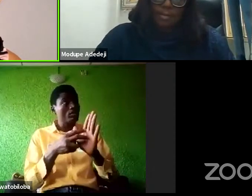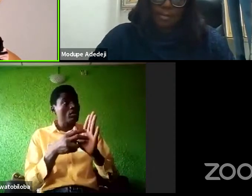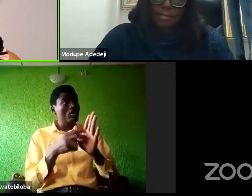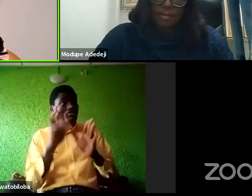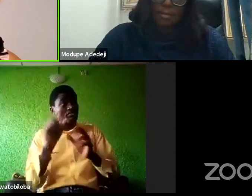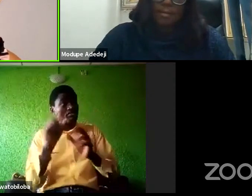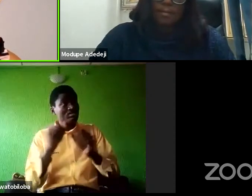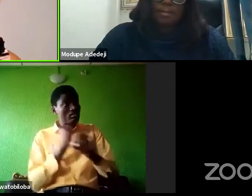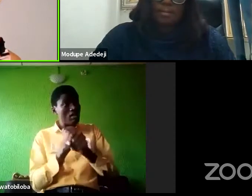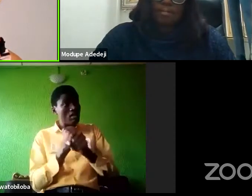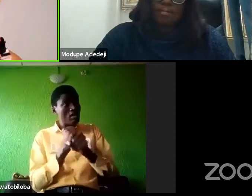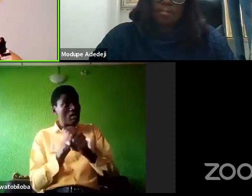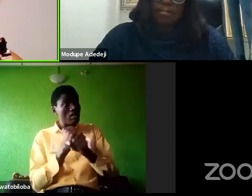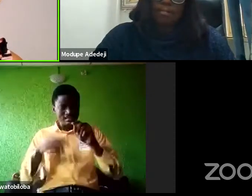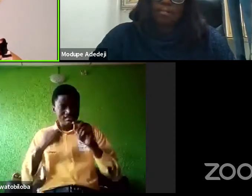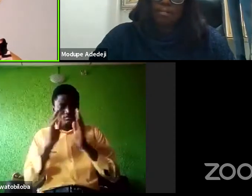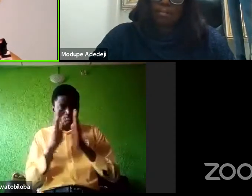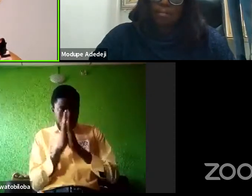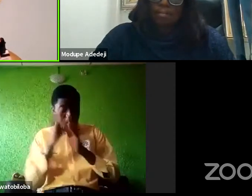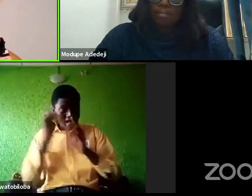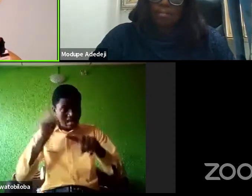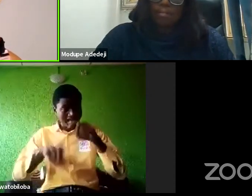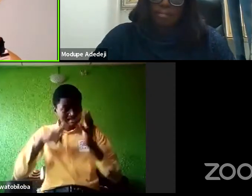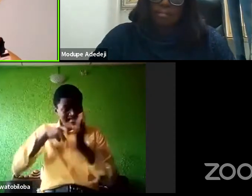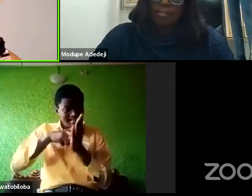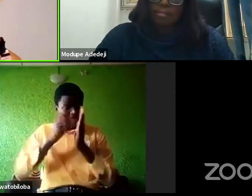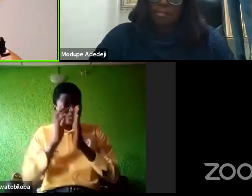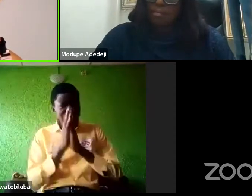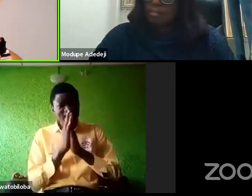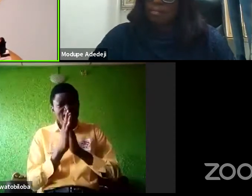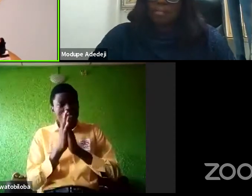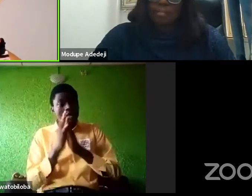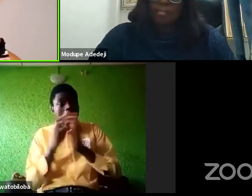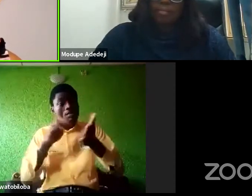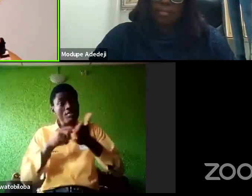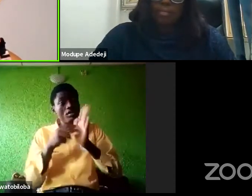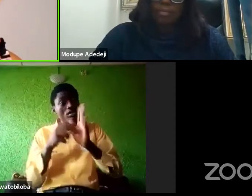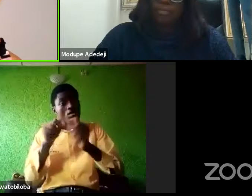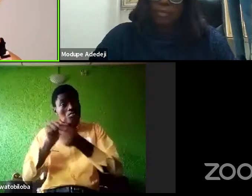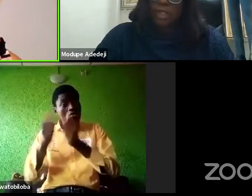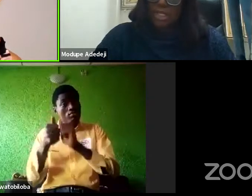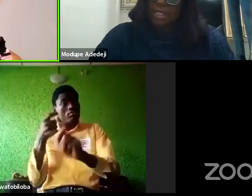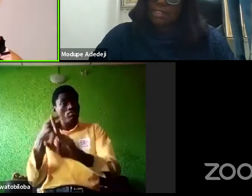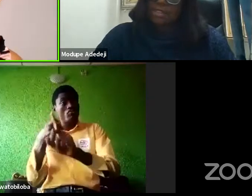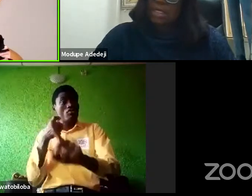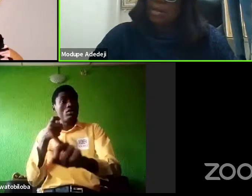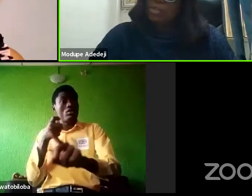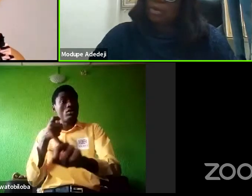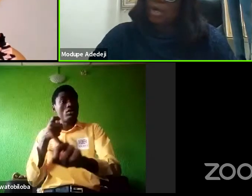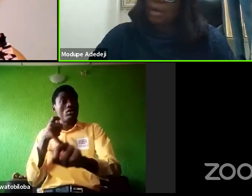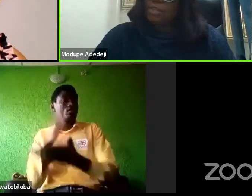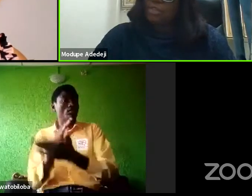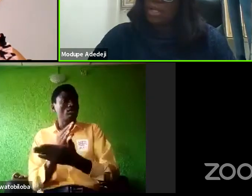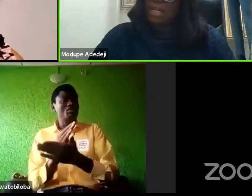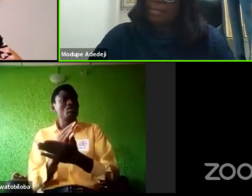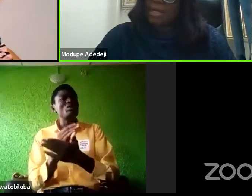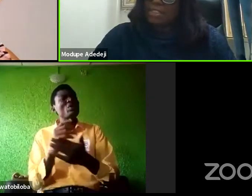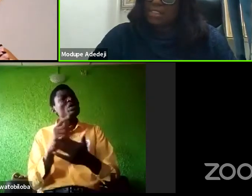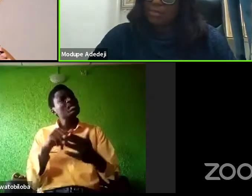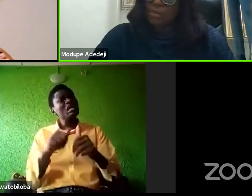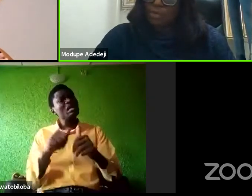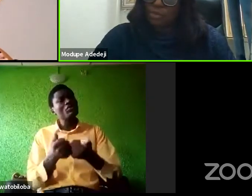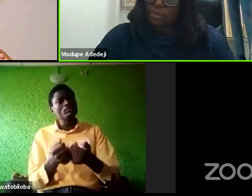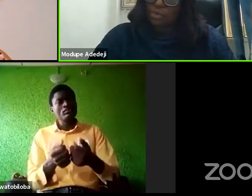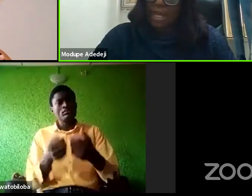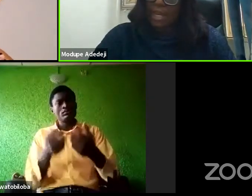Because I know estrogen affects bones formation and all that. Can you shed some light on this, please? Yes. So I was talking